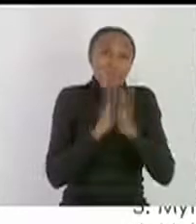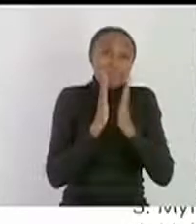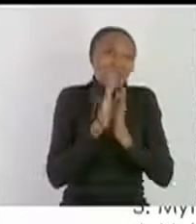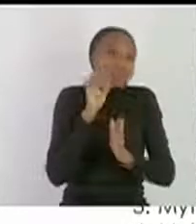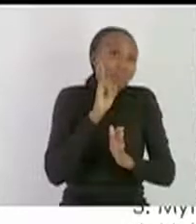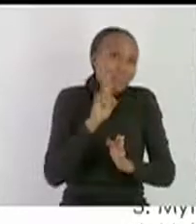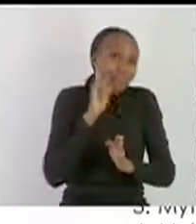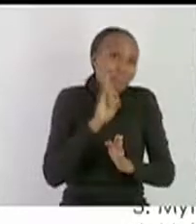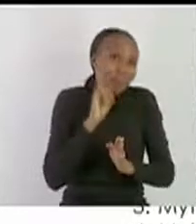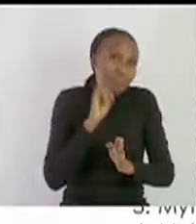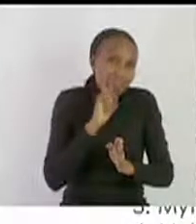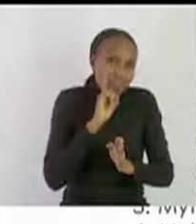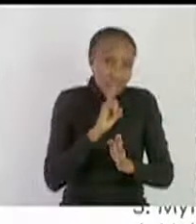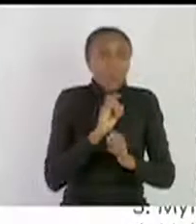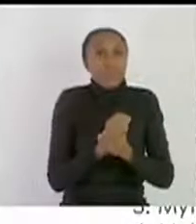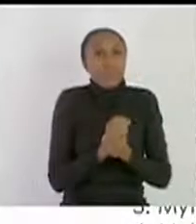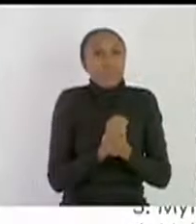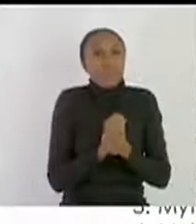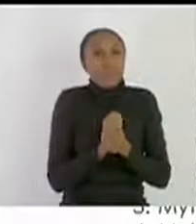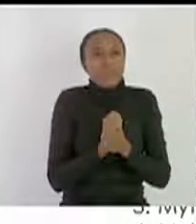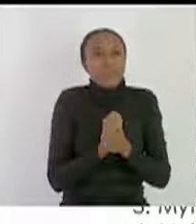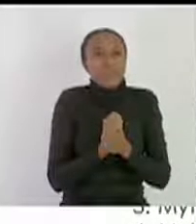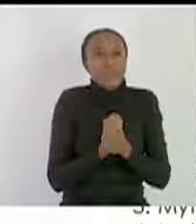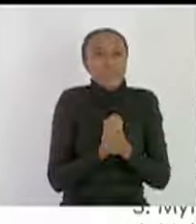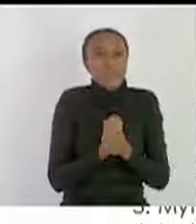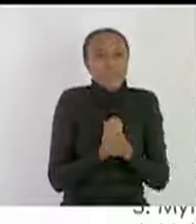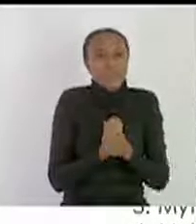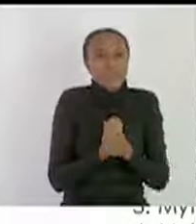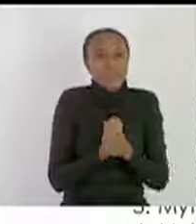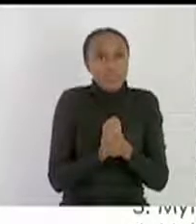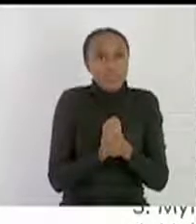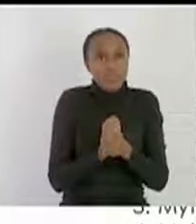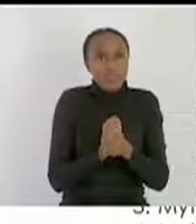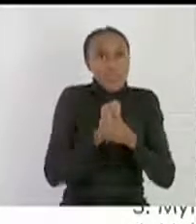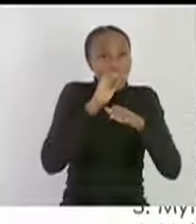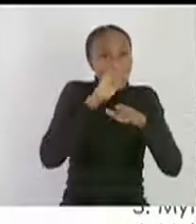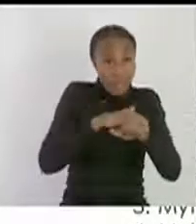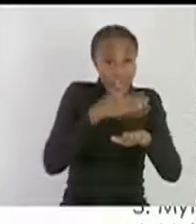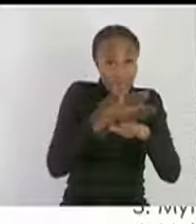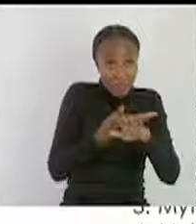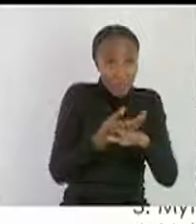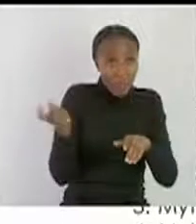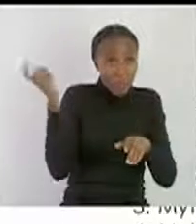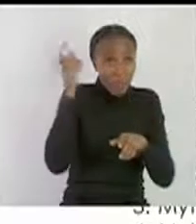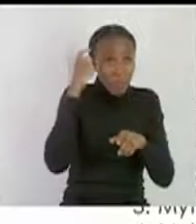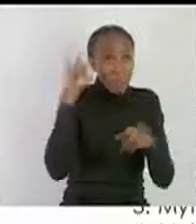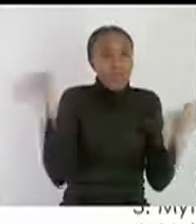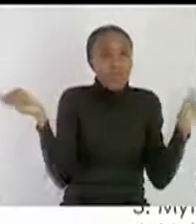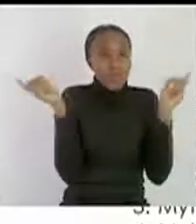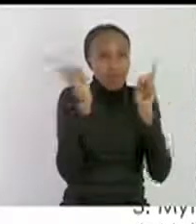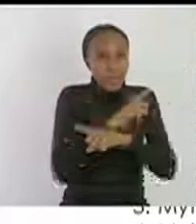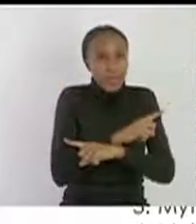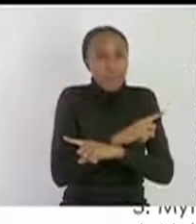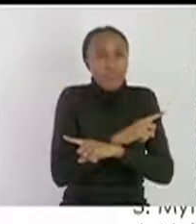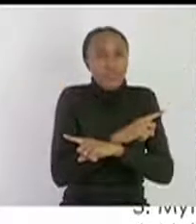actual fact, they are not true. Example of this myth.